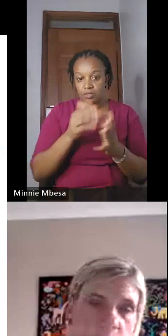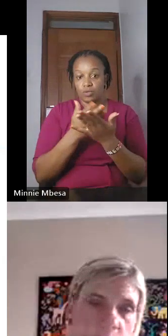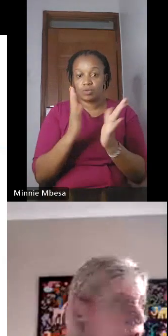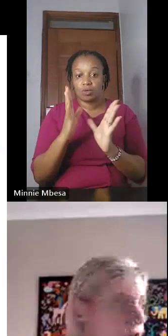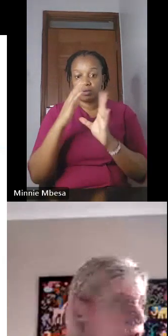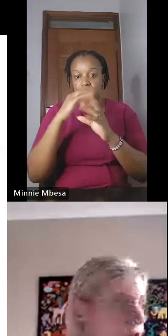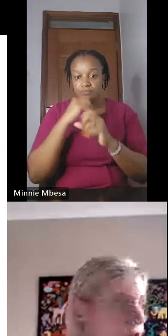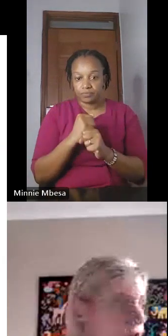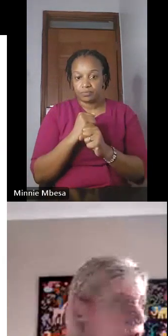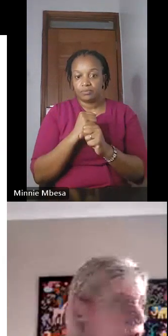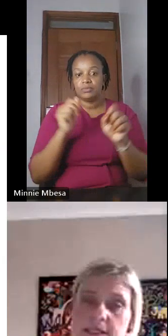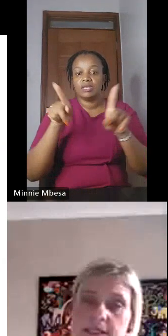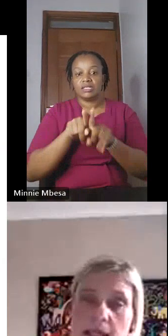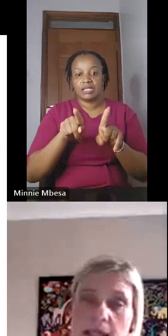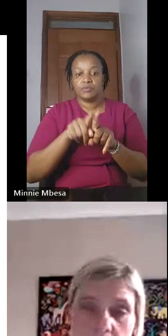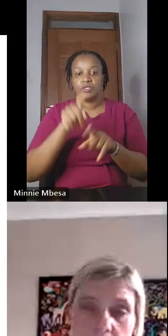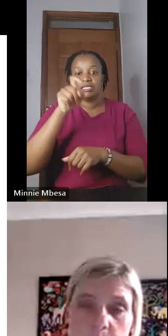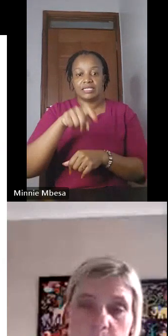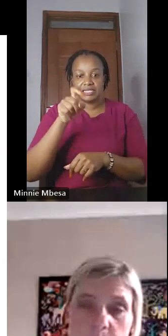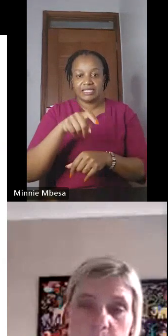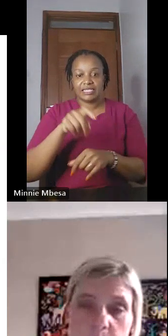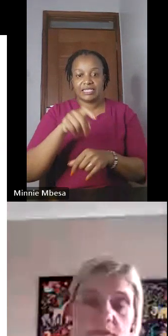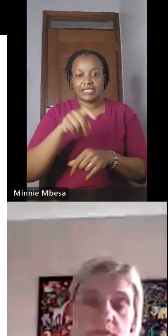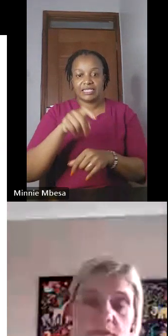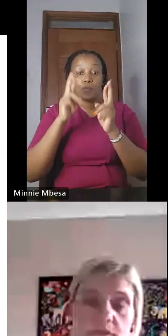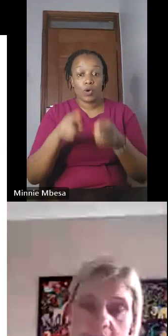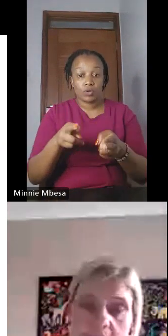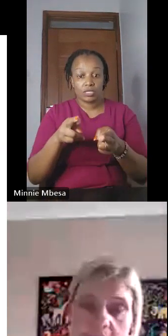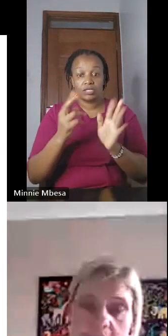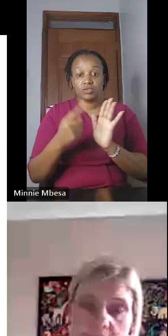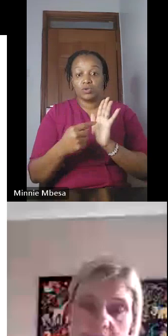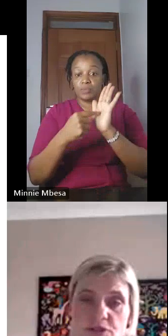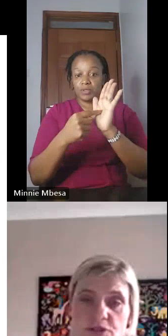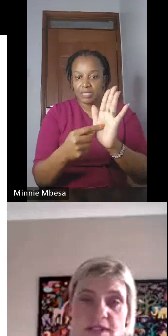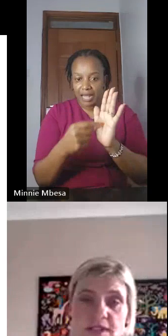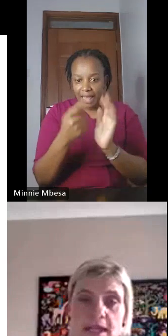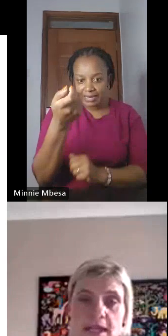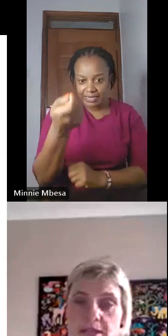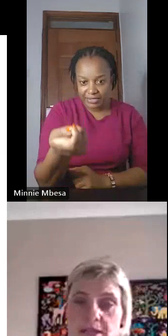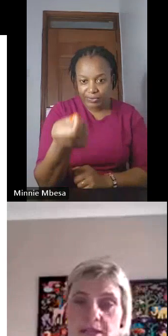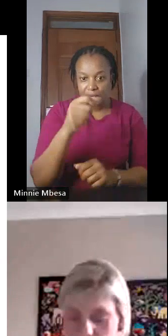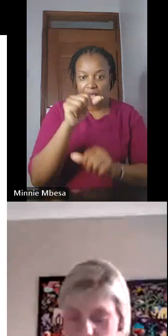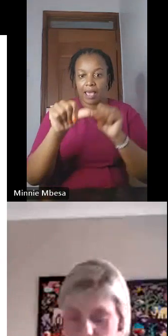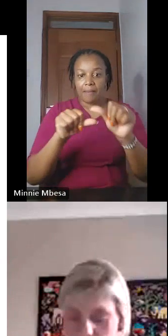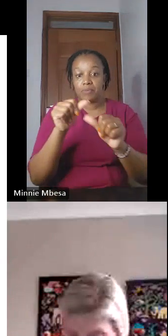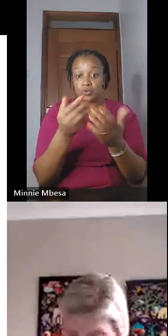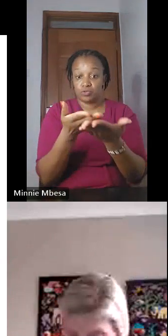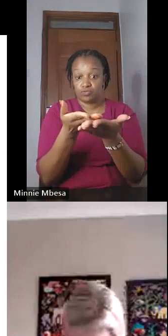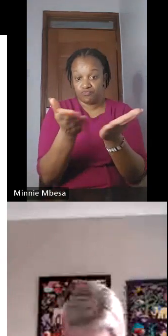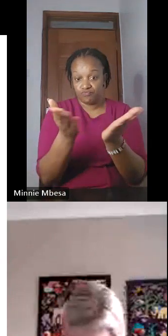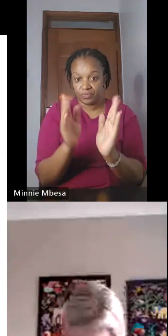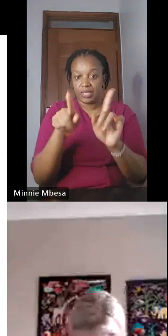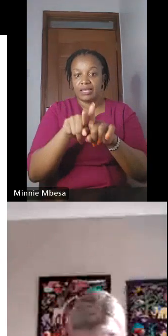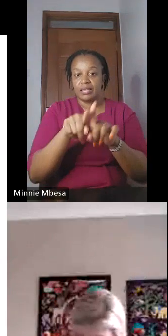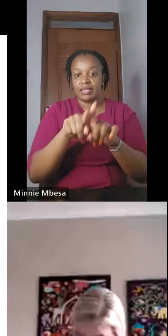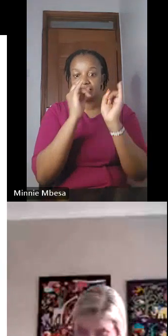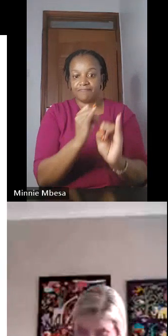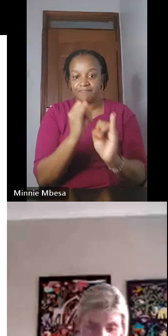referee report to demonstrate a little bit about you as an individual, the characteristics of